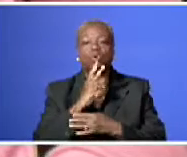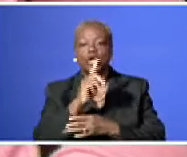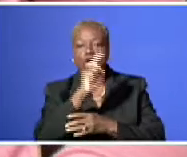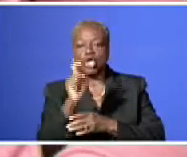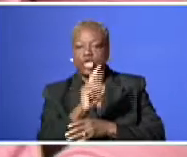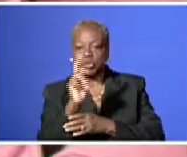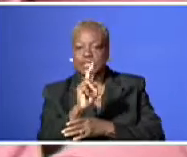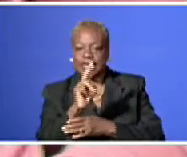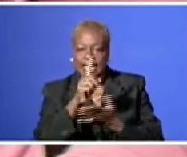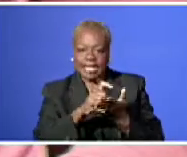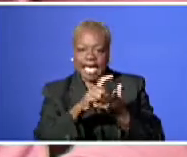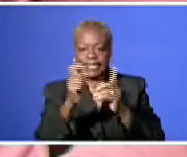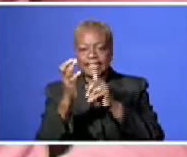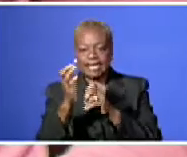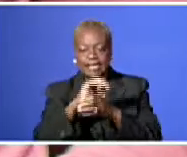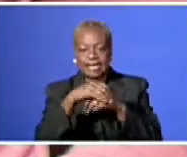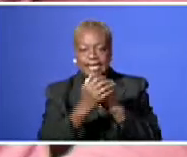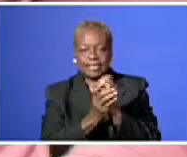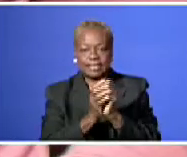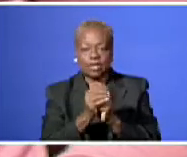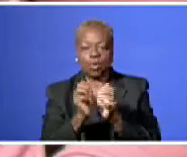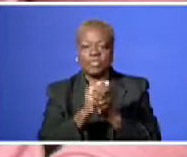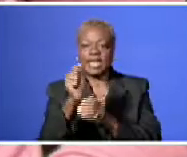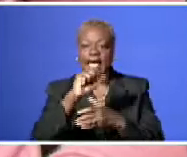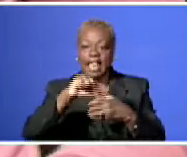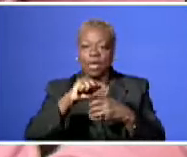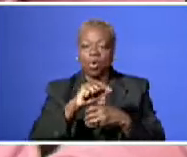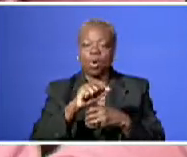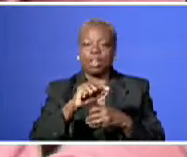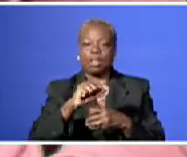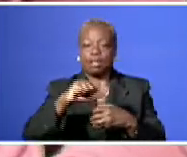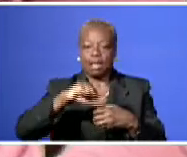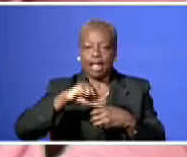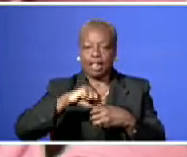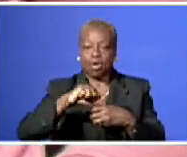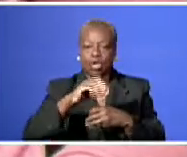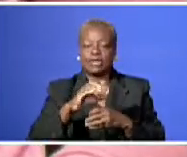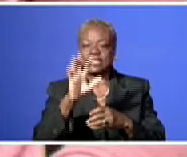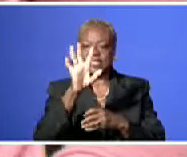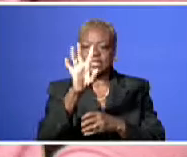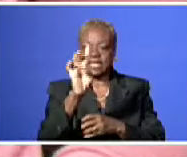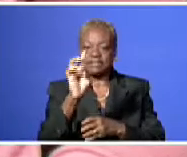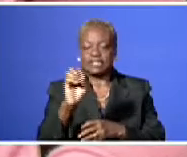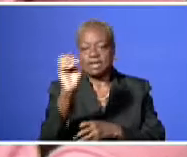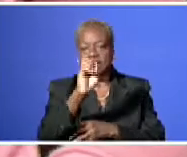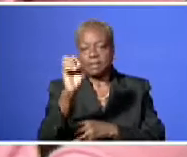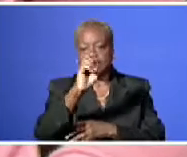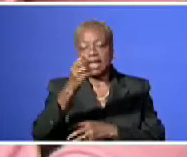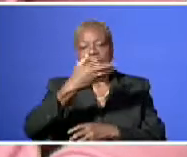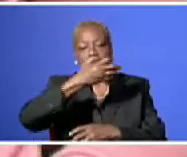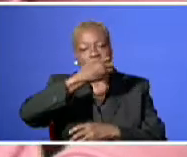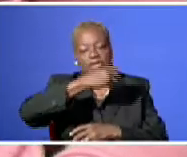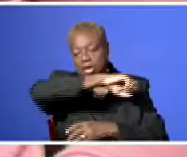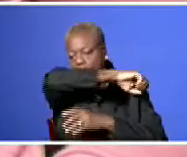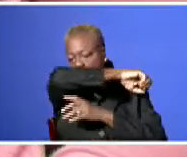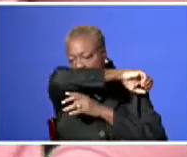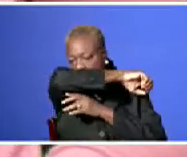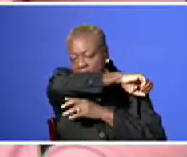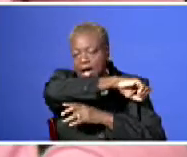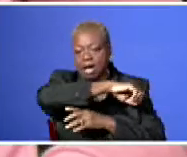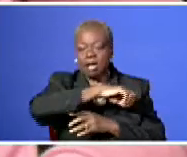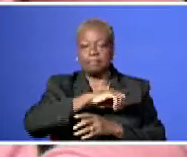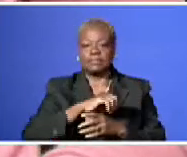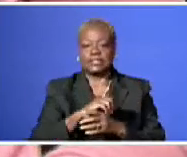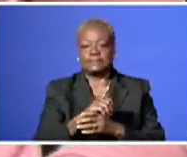an alcohol-based hand sanitizer with an alcohol content of at least 70%, covering your cough or sneeze